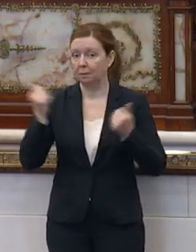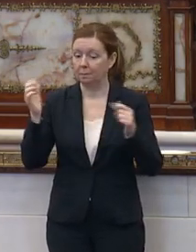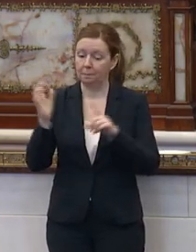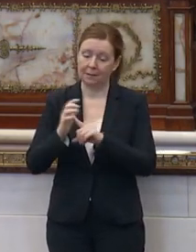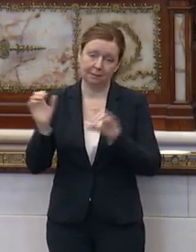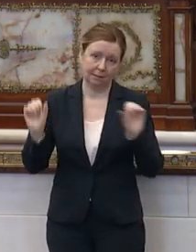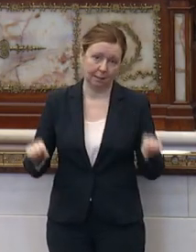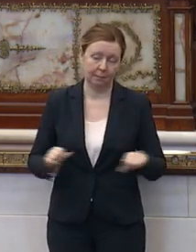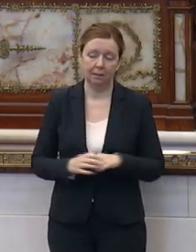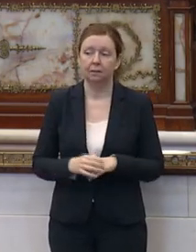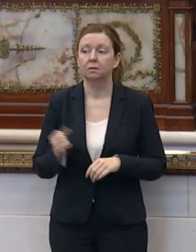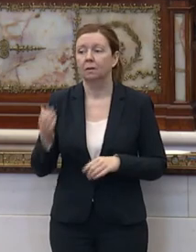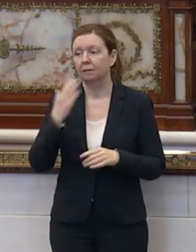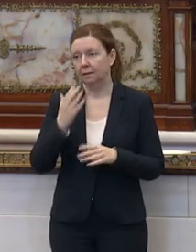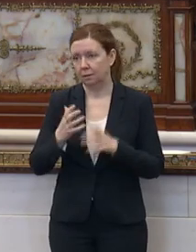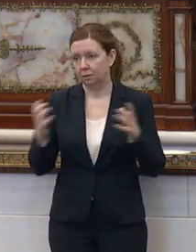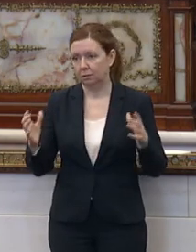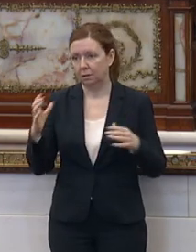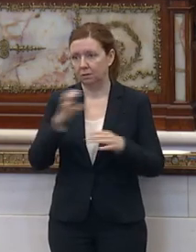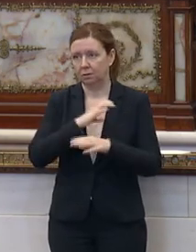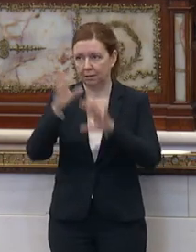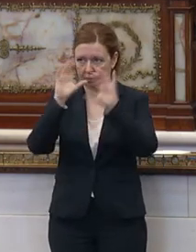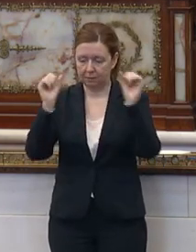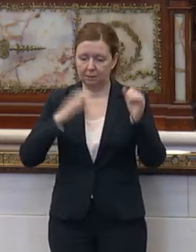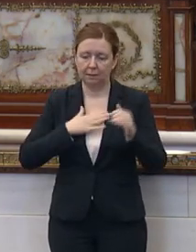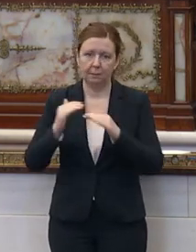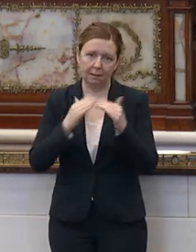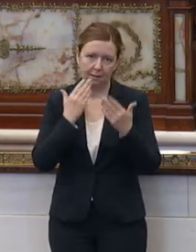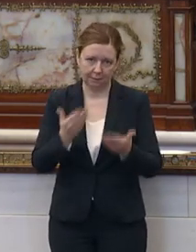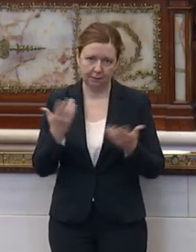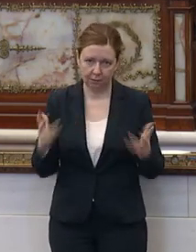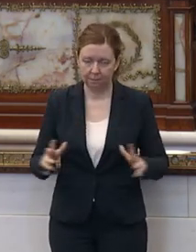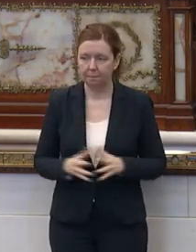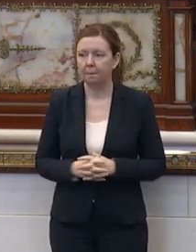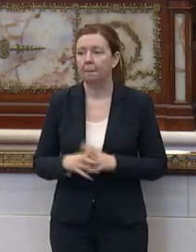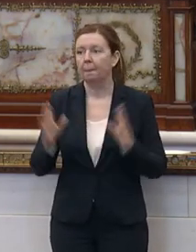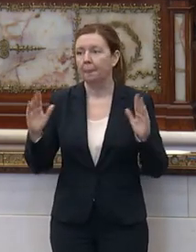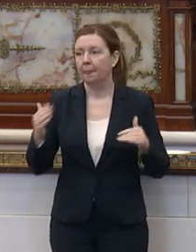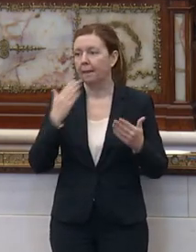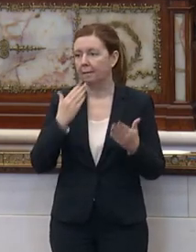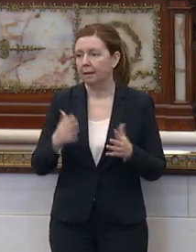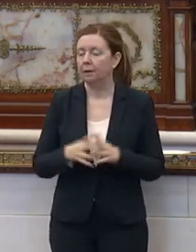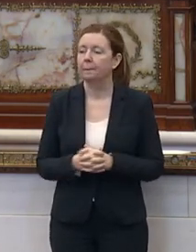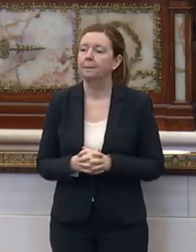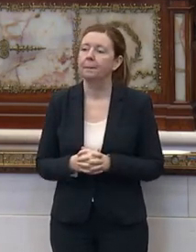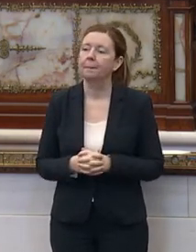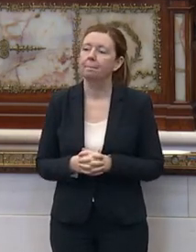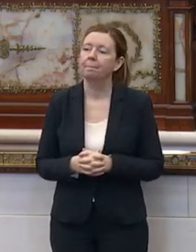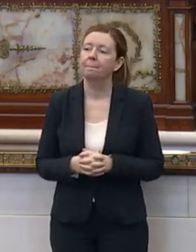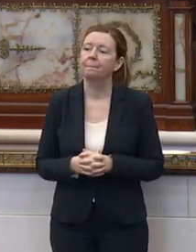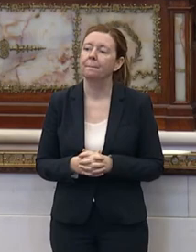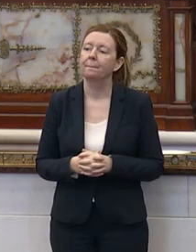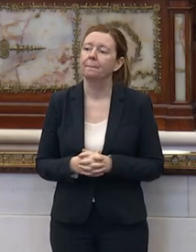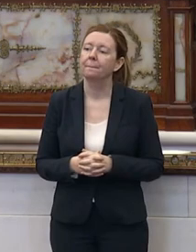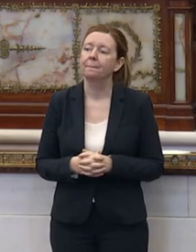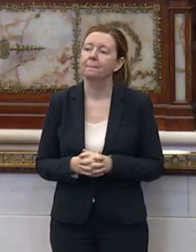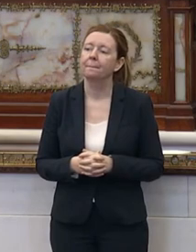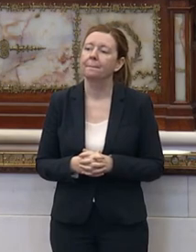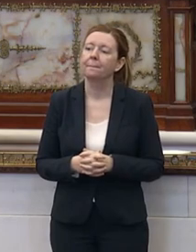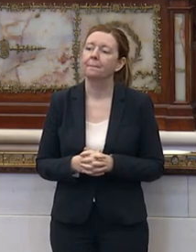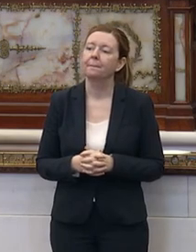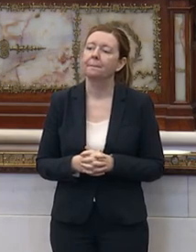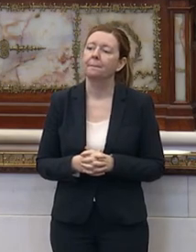that it can be. So thank you very much, Council President, and my colleagues. Thank you, Councilwoman. Thank you so